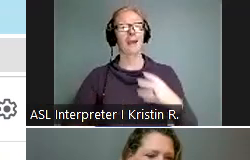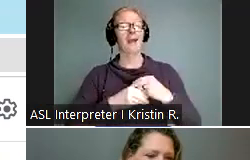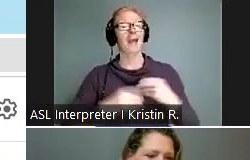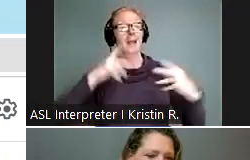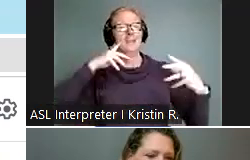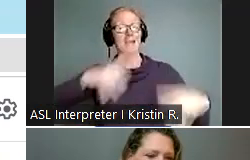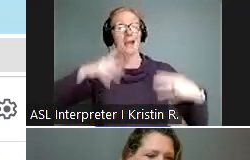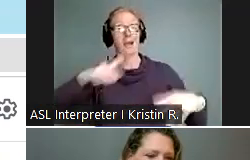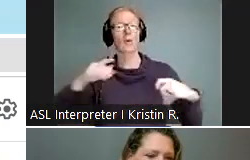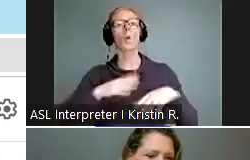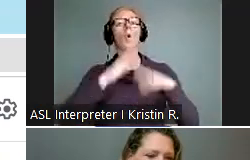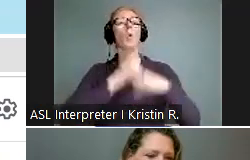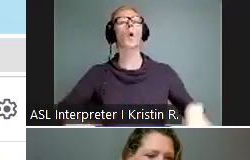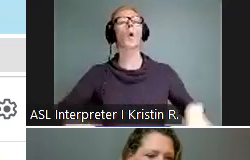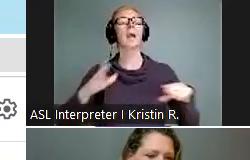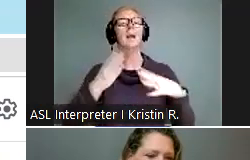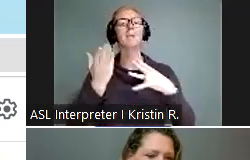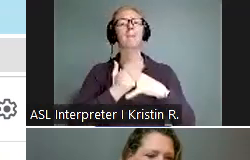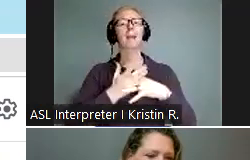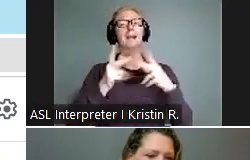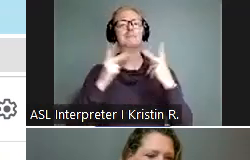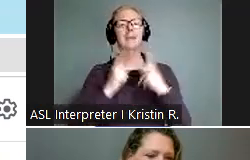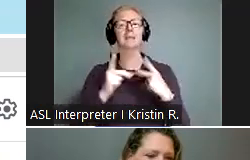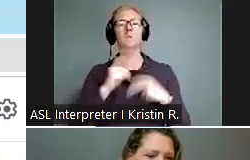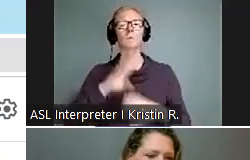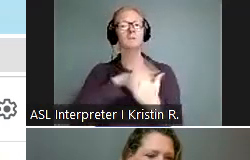break space during events or scheduled breaks.